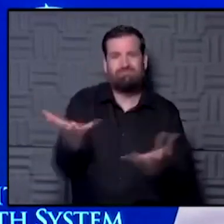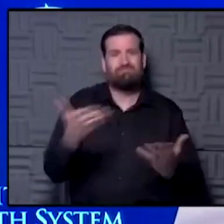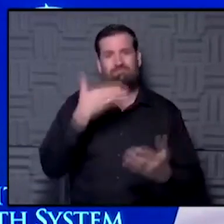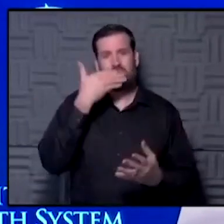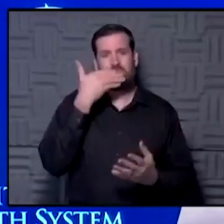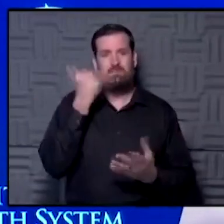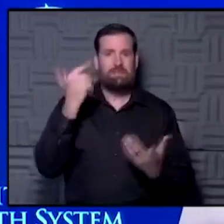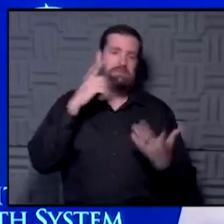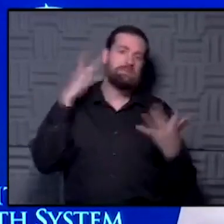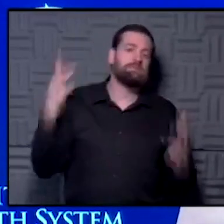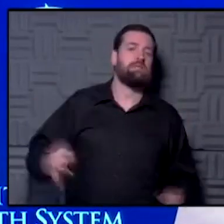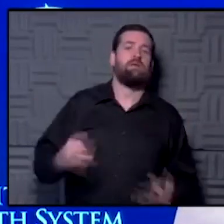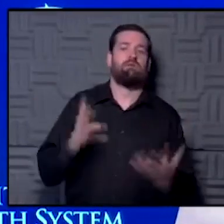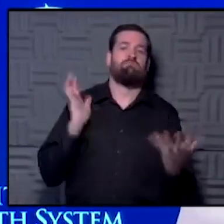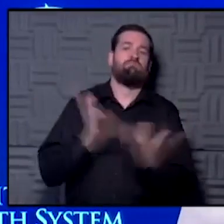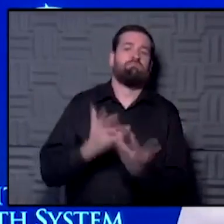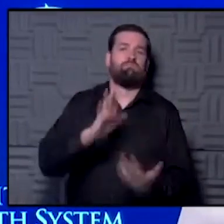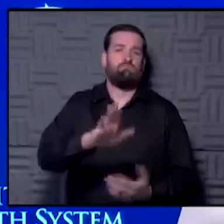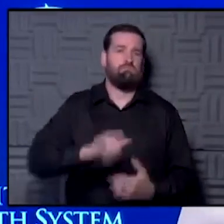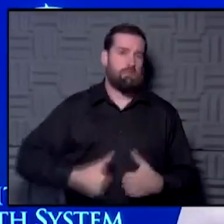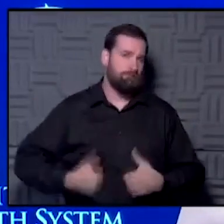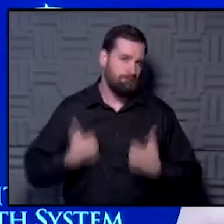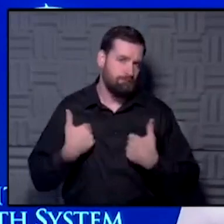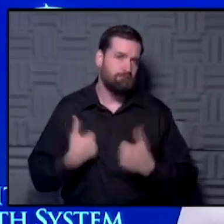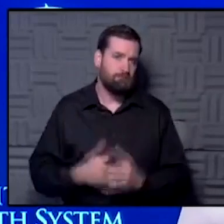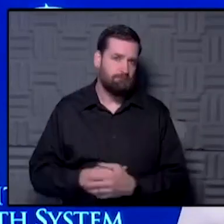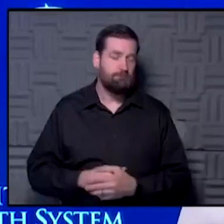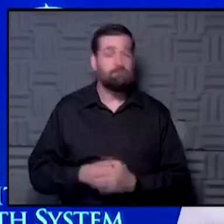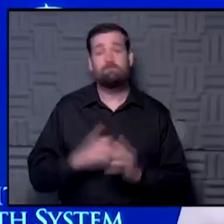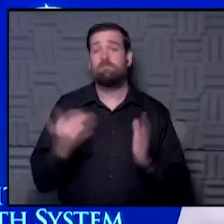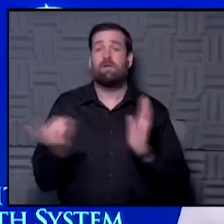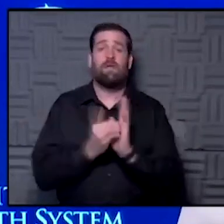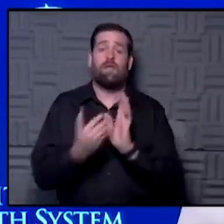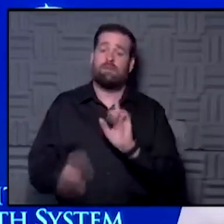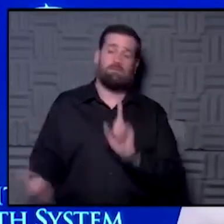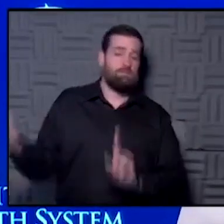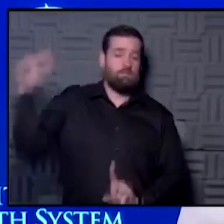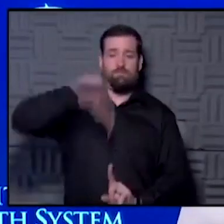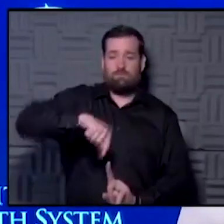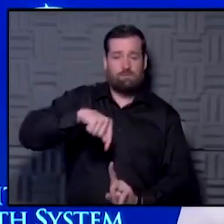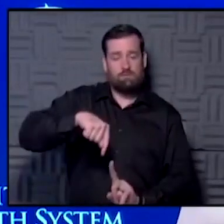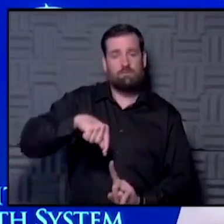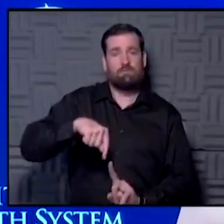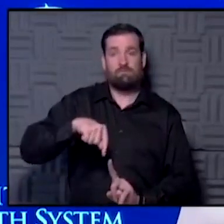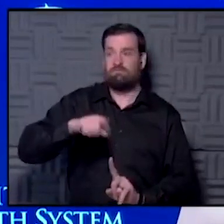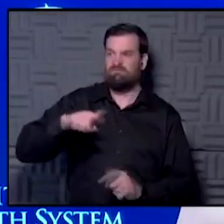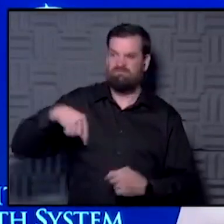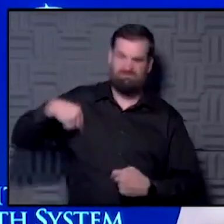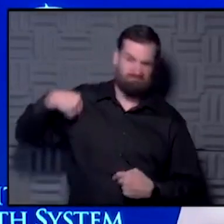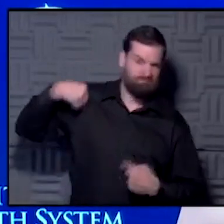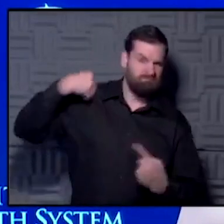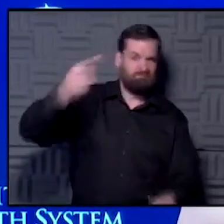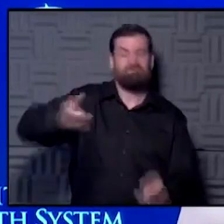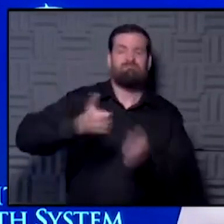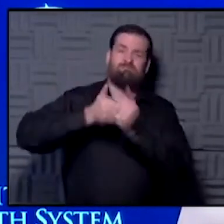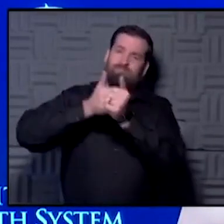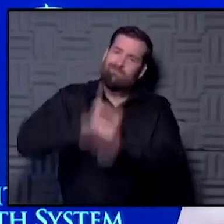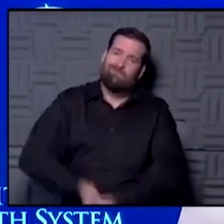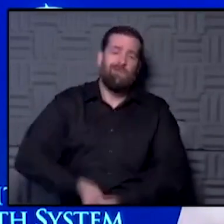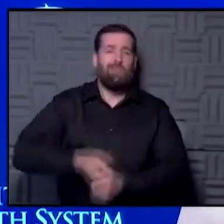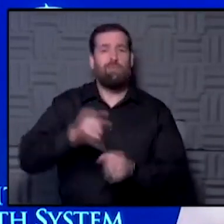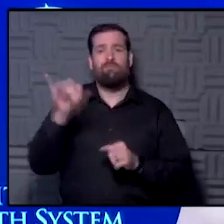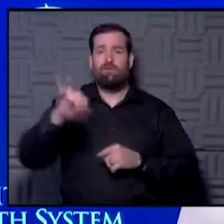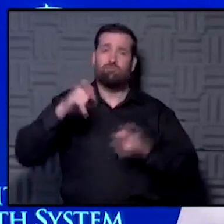about how that fits into your own life. And again, we come back to the base message we've had since day one. If you follow the pillars of